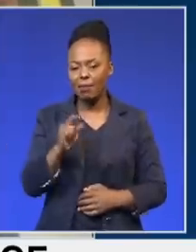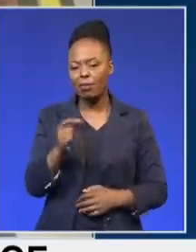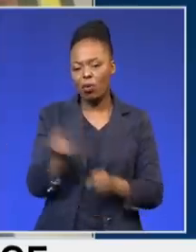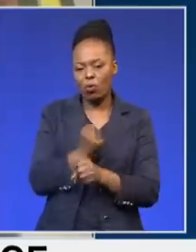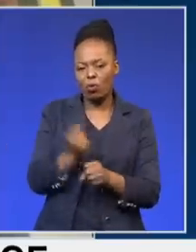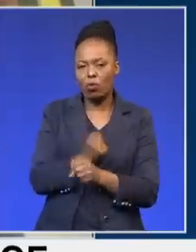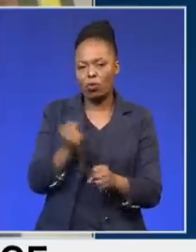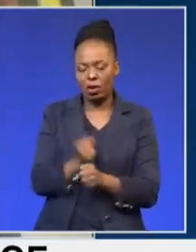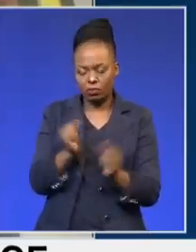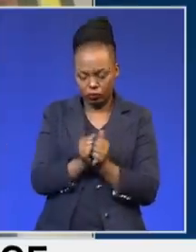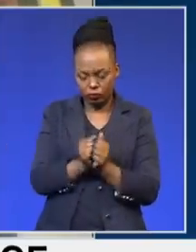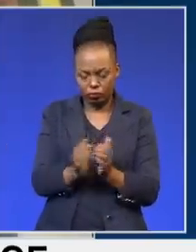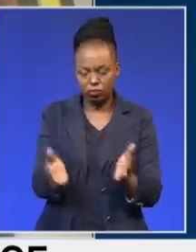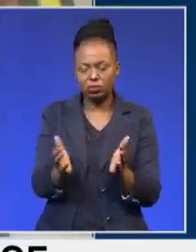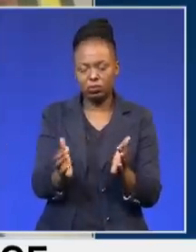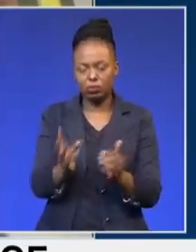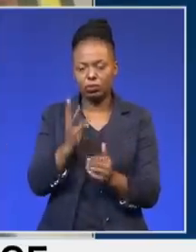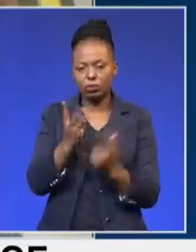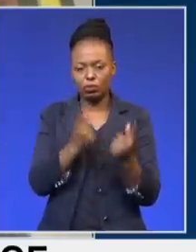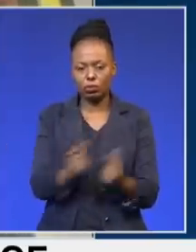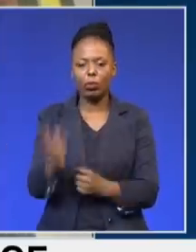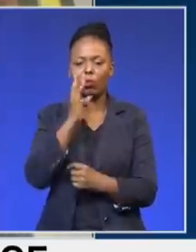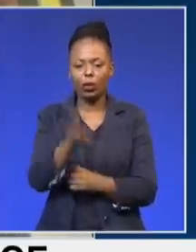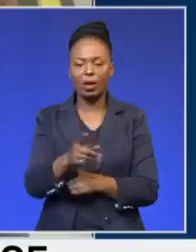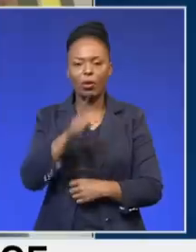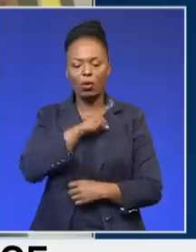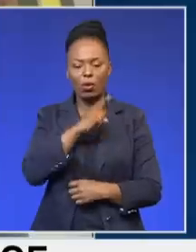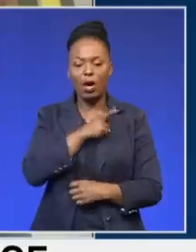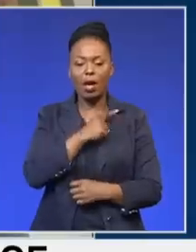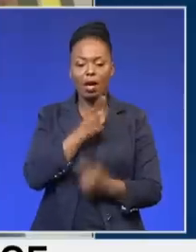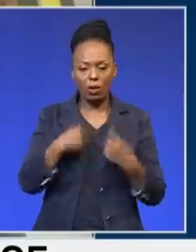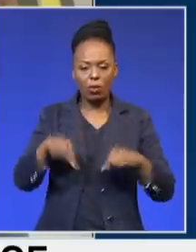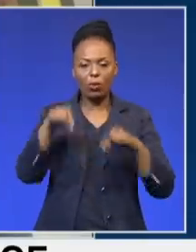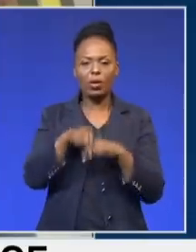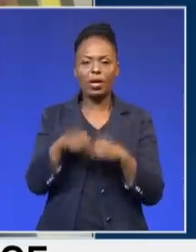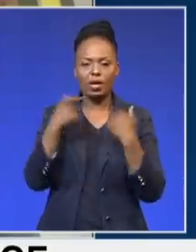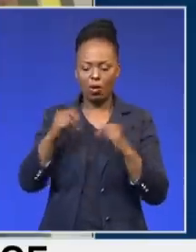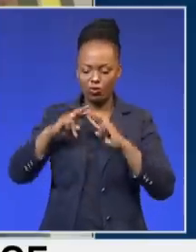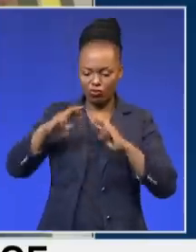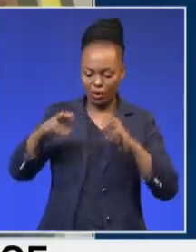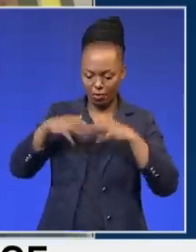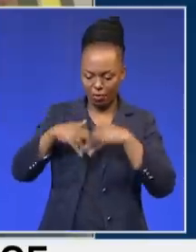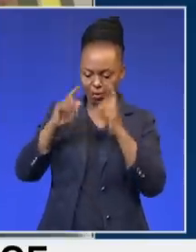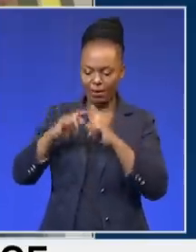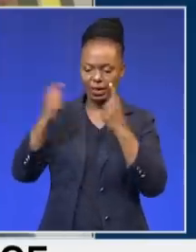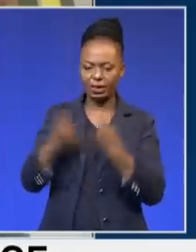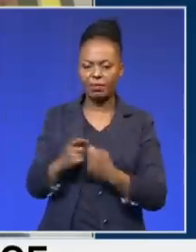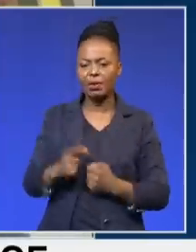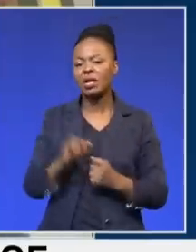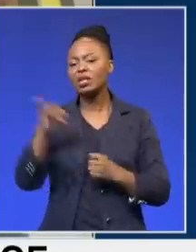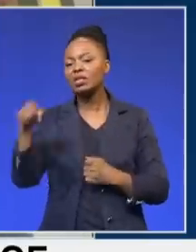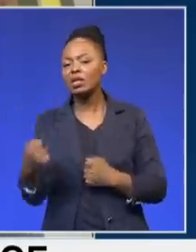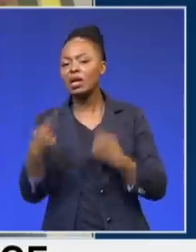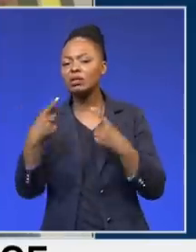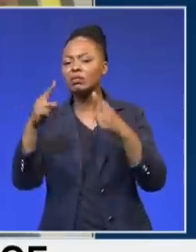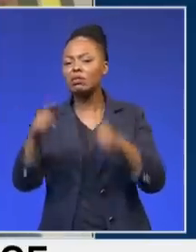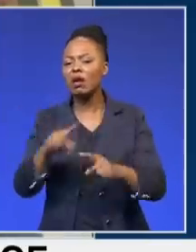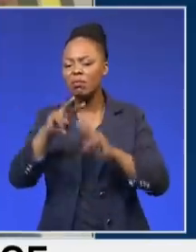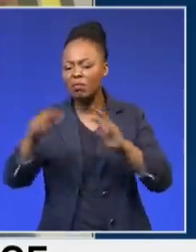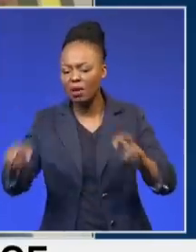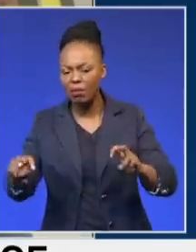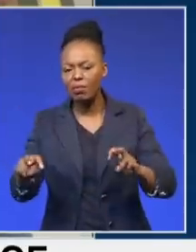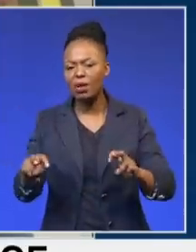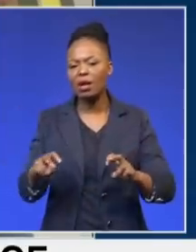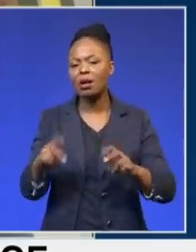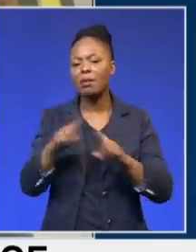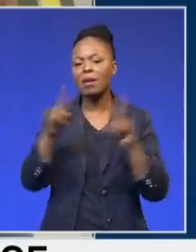That is the part of us getting into the inquiry, because you can't go into an inquiry which has an open-ended mandate, which does